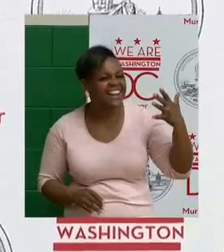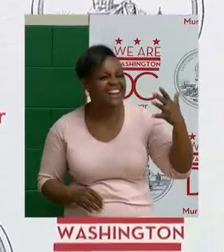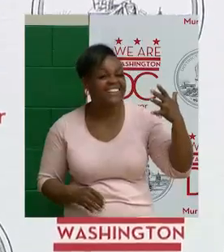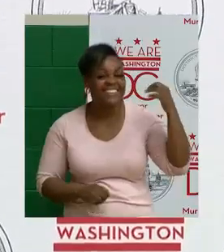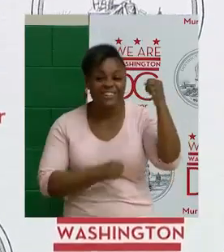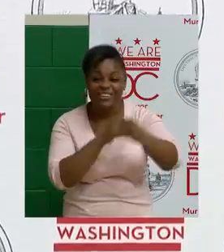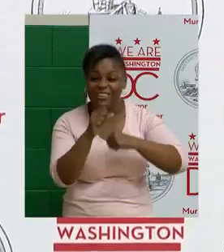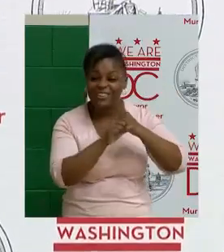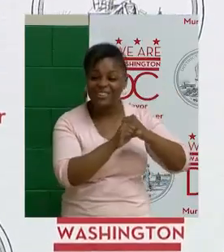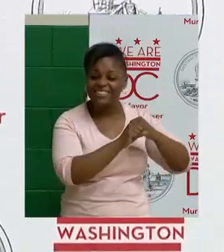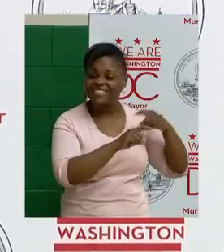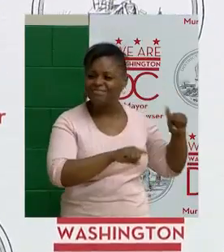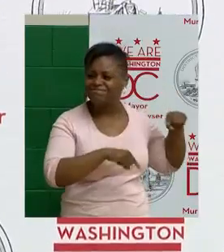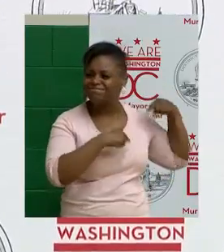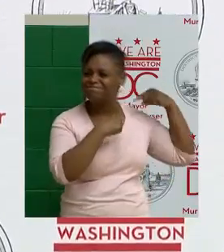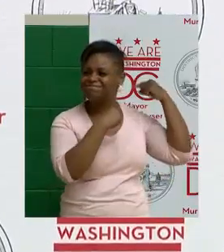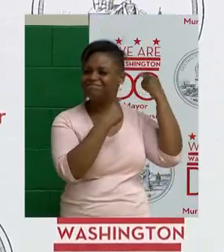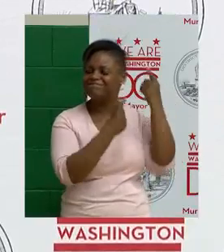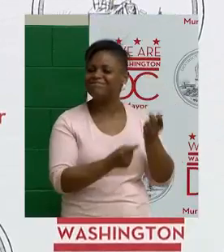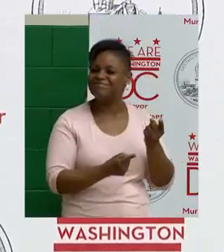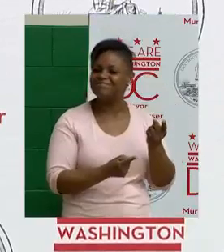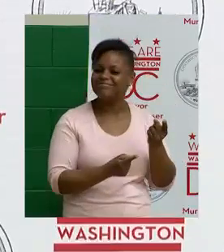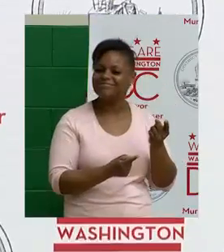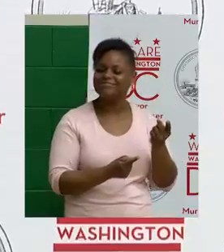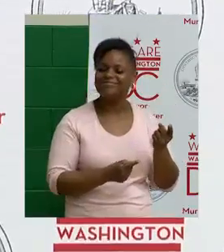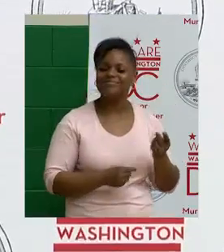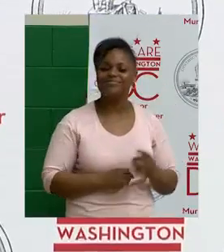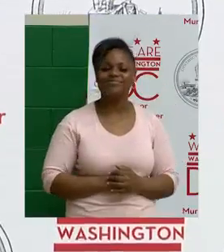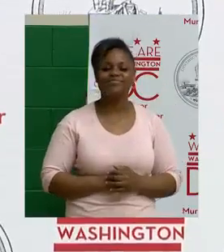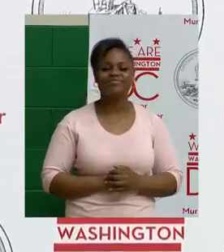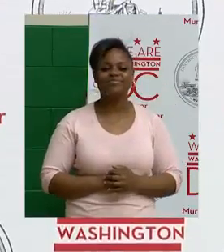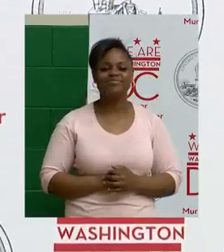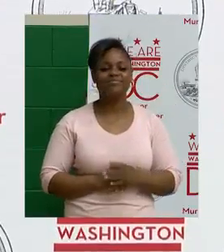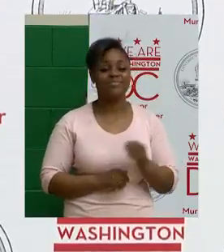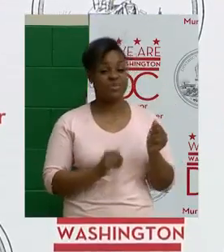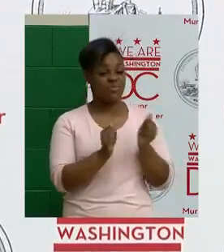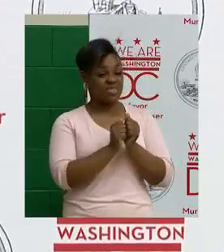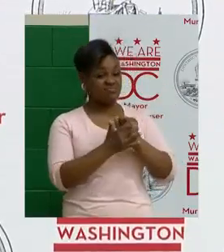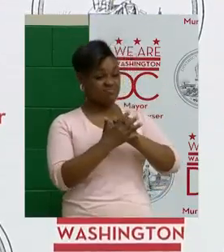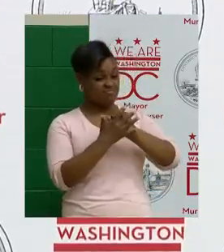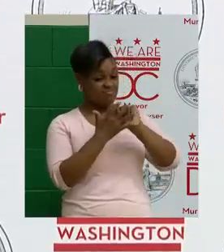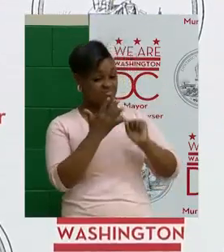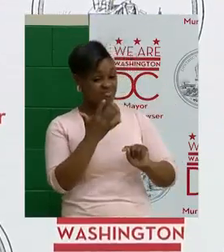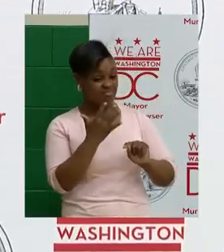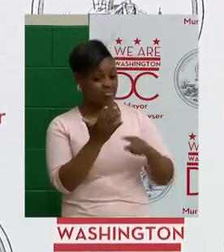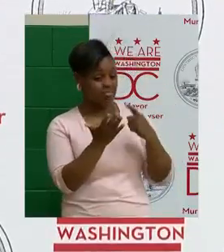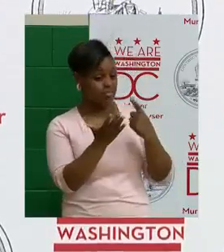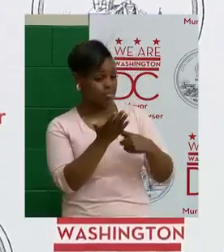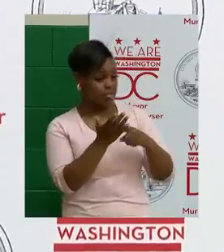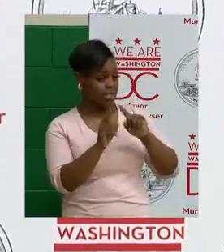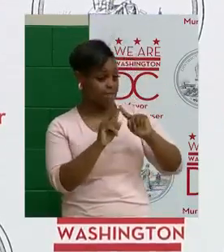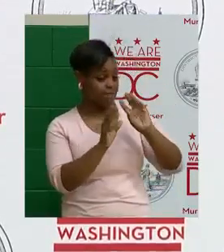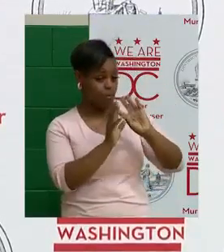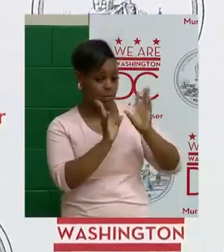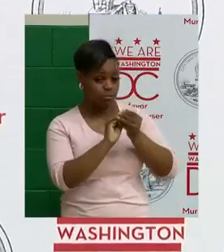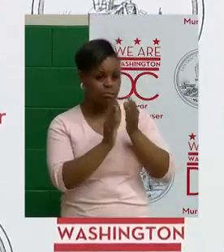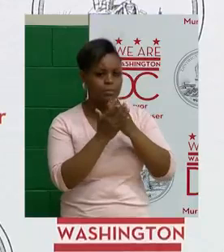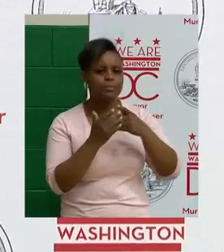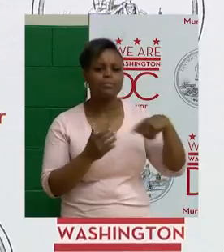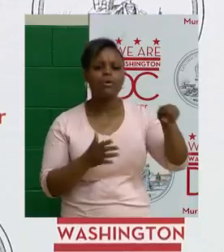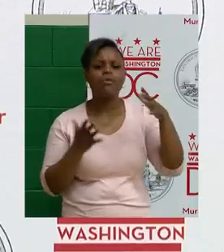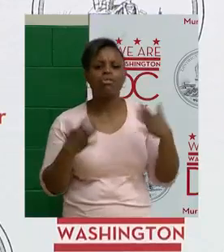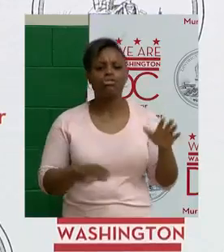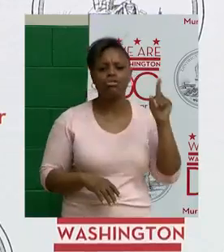we have started the budget engagement process with these forums. Some of you may have already heard me